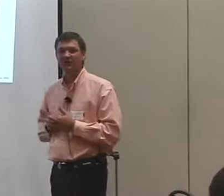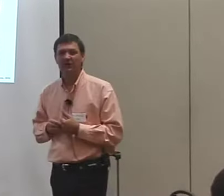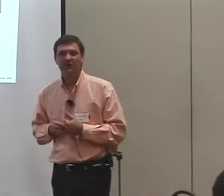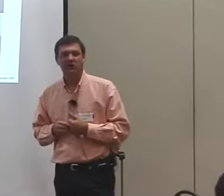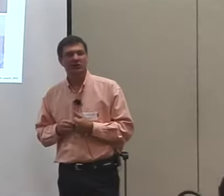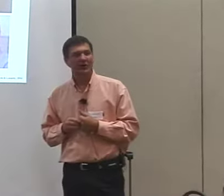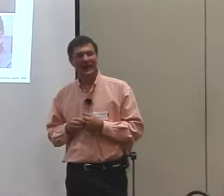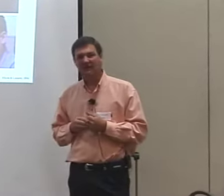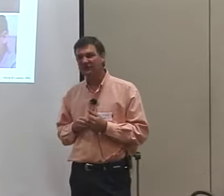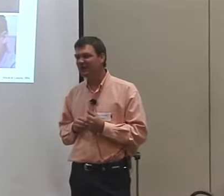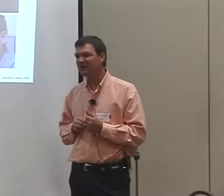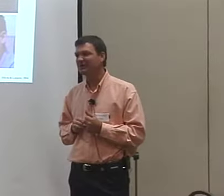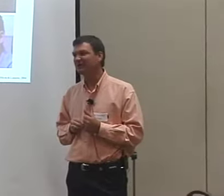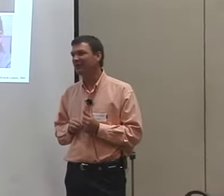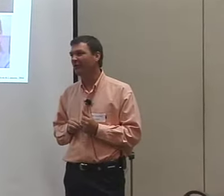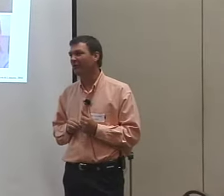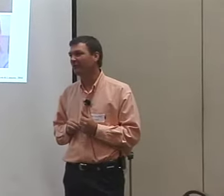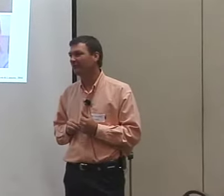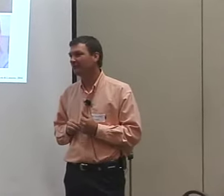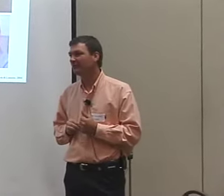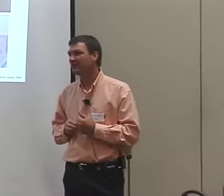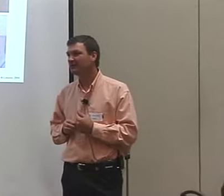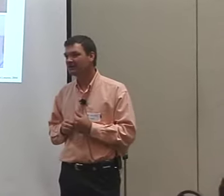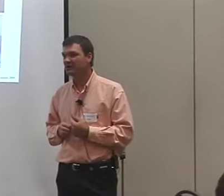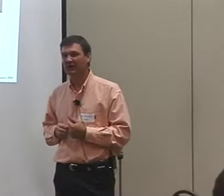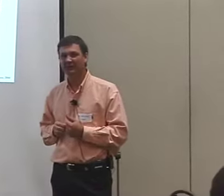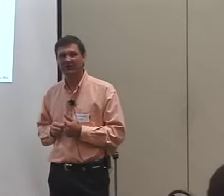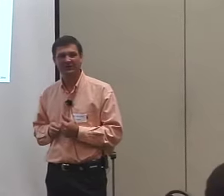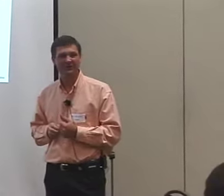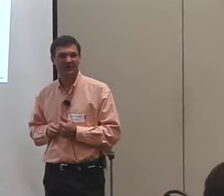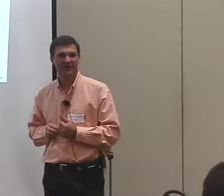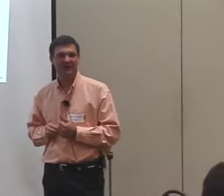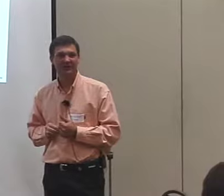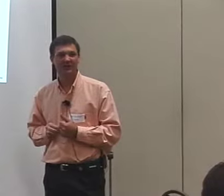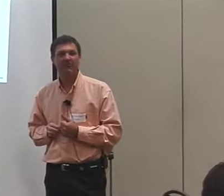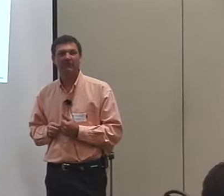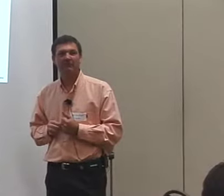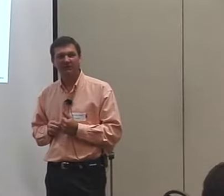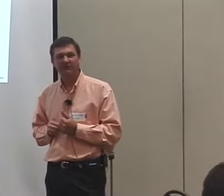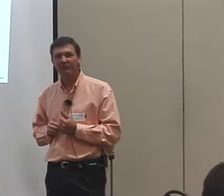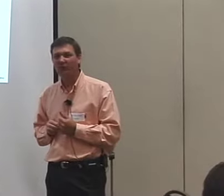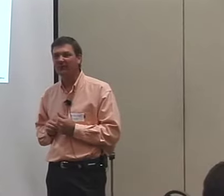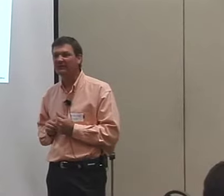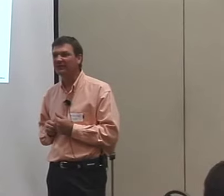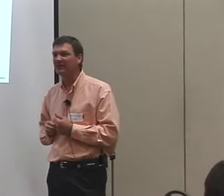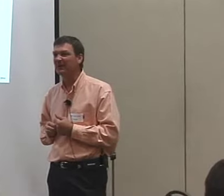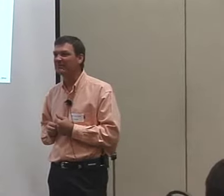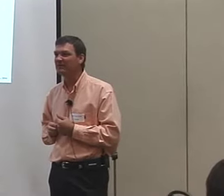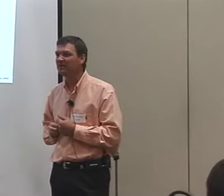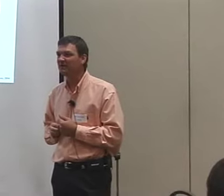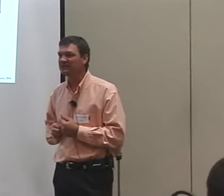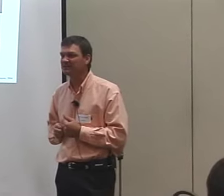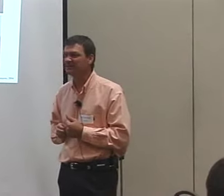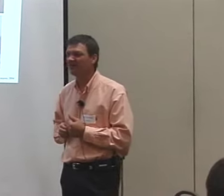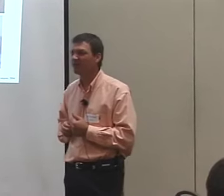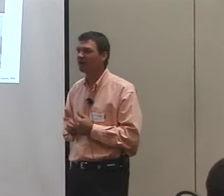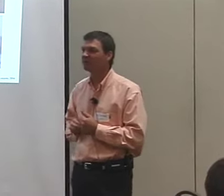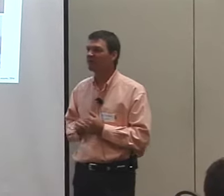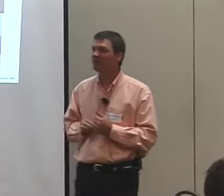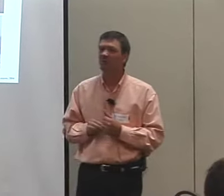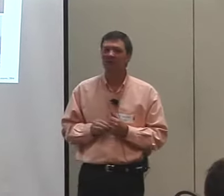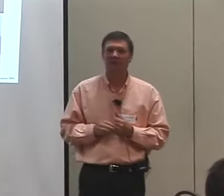reminders. You don't have to use this form to do what I'm going to do today. But this form is something that I'm giving you as a set